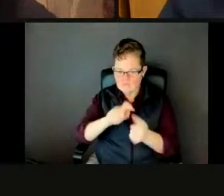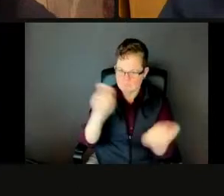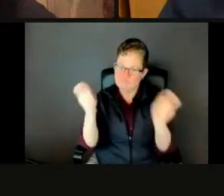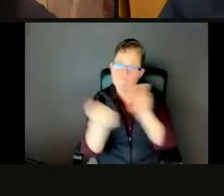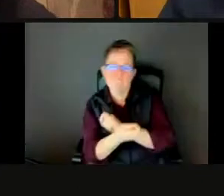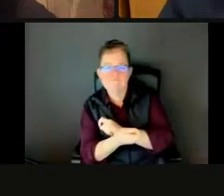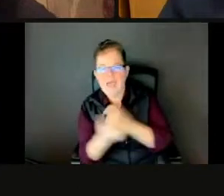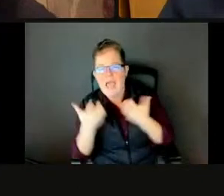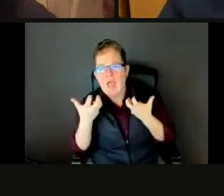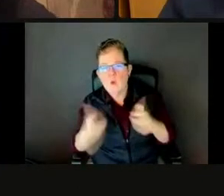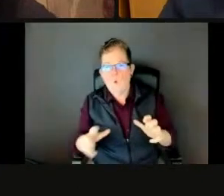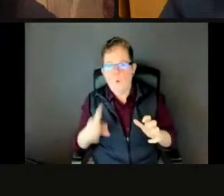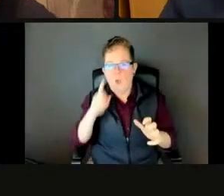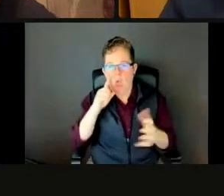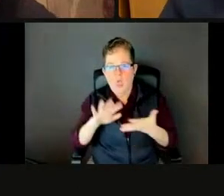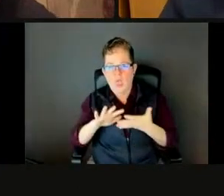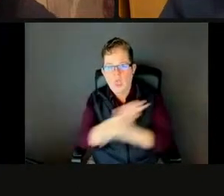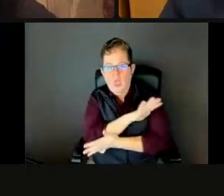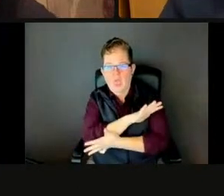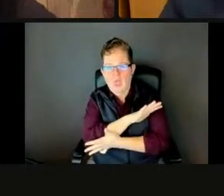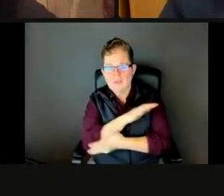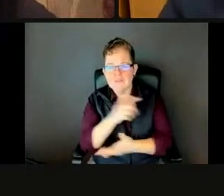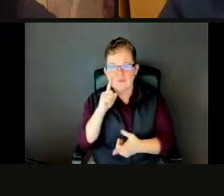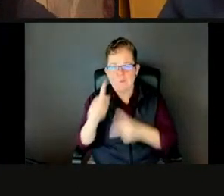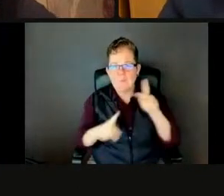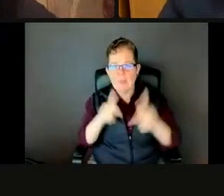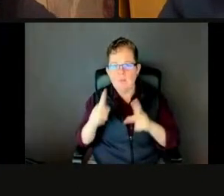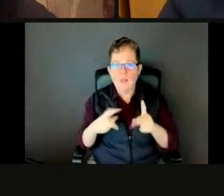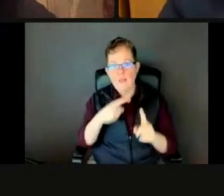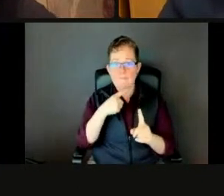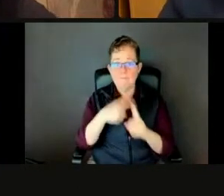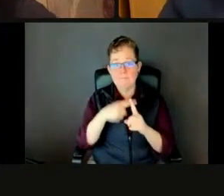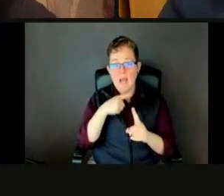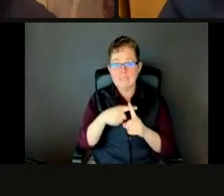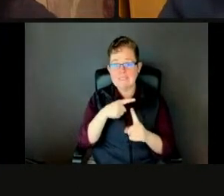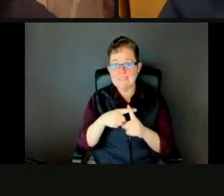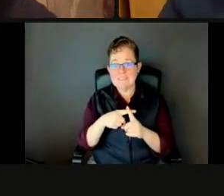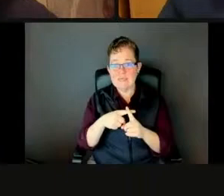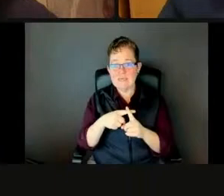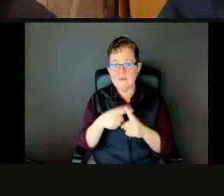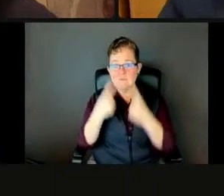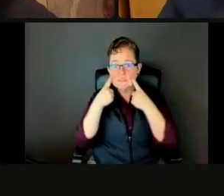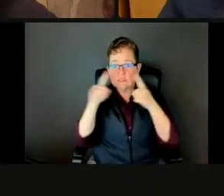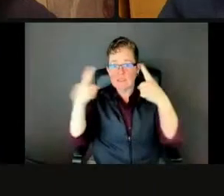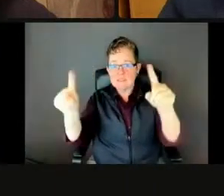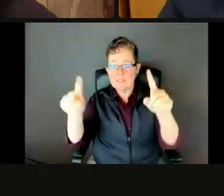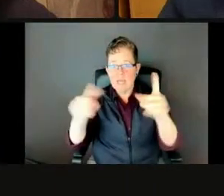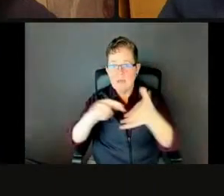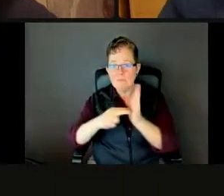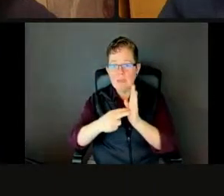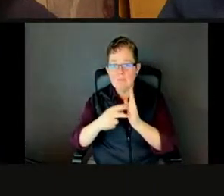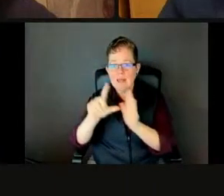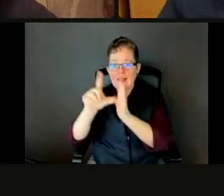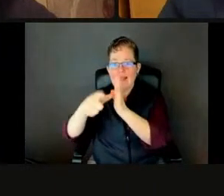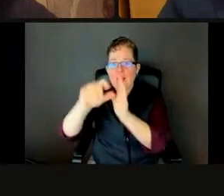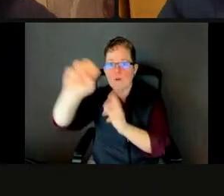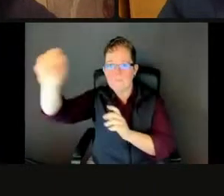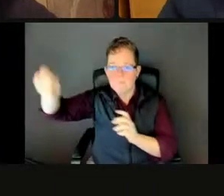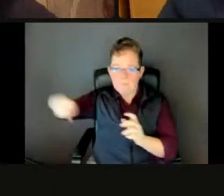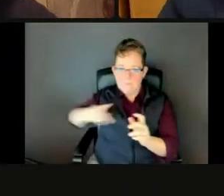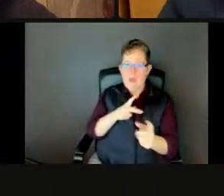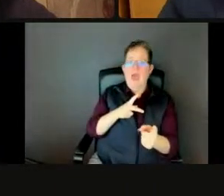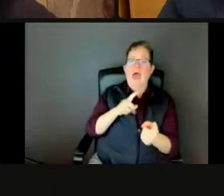I guess, misleading, as in people are getting positive destinations and maybe circling back into homelessness